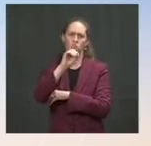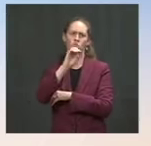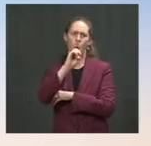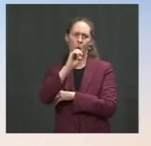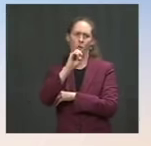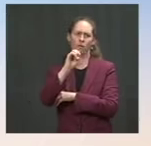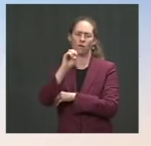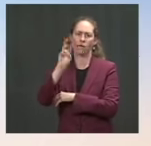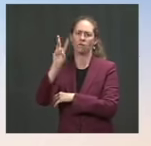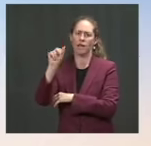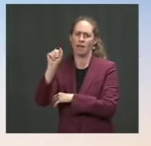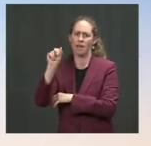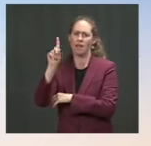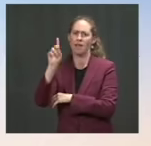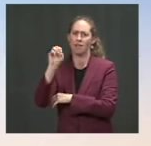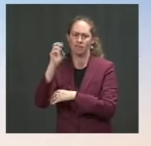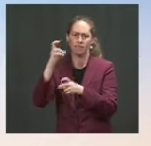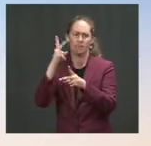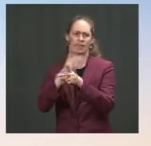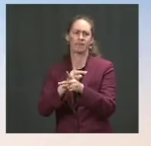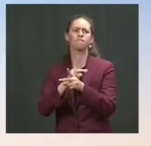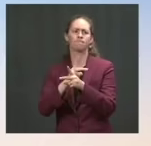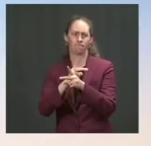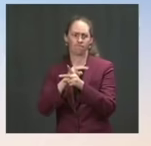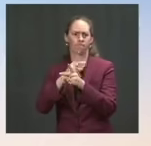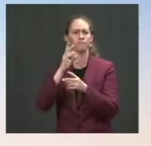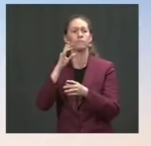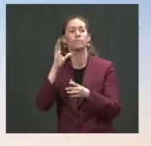legal reaction i would point you the department of justice